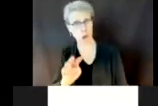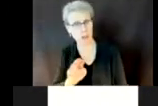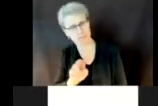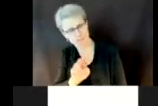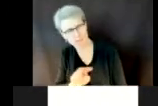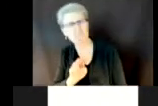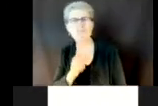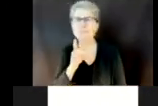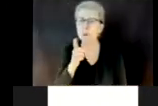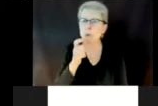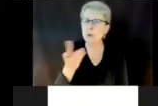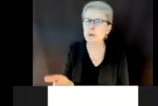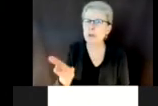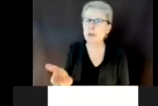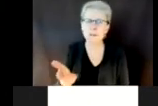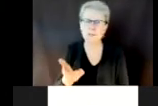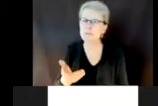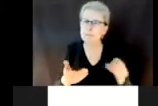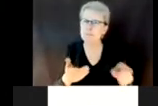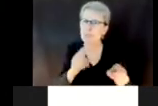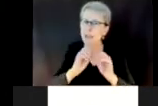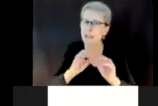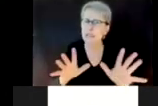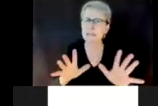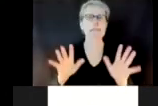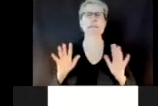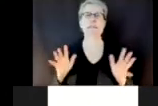about who you are or what you want to say. And we don't really want that.